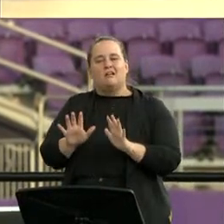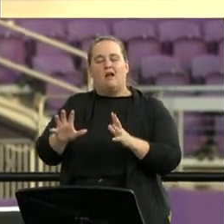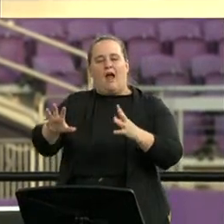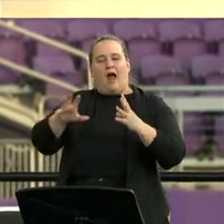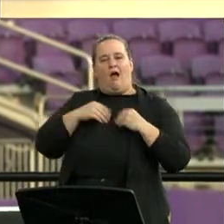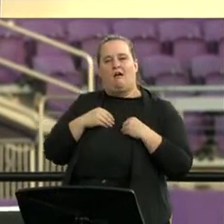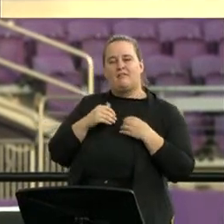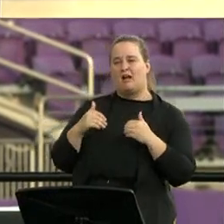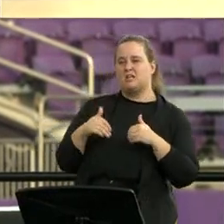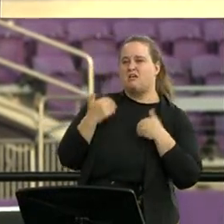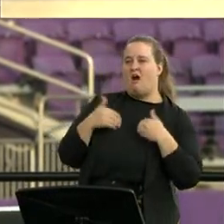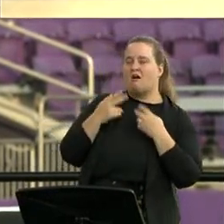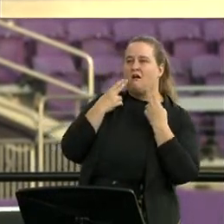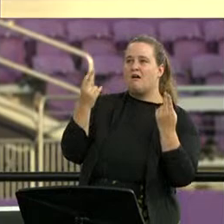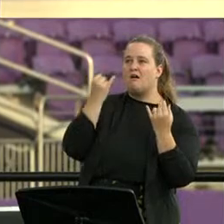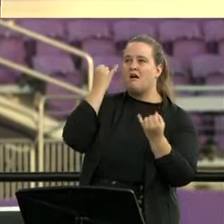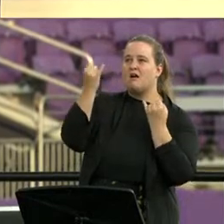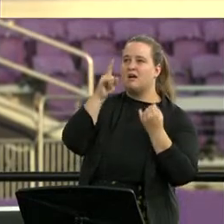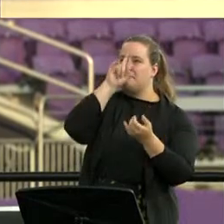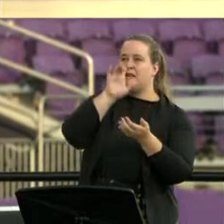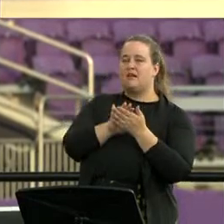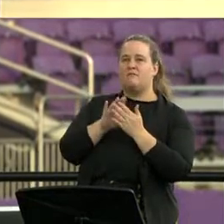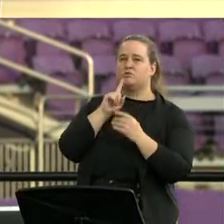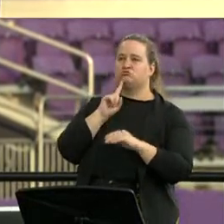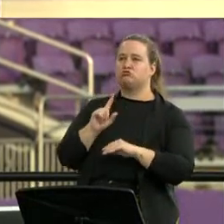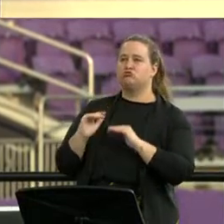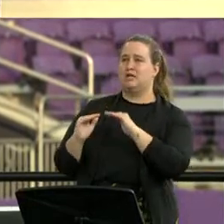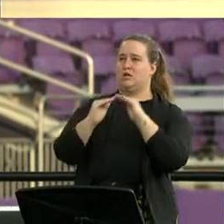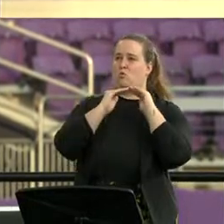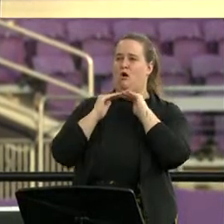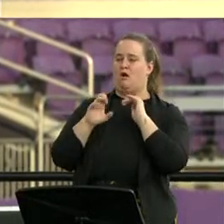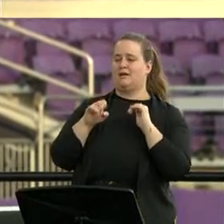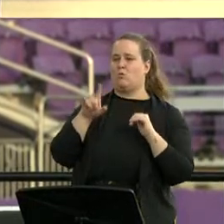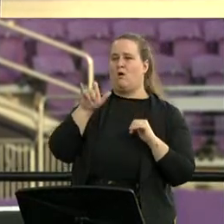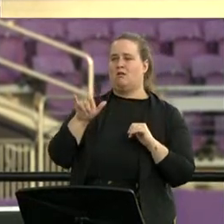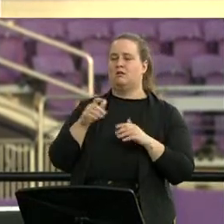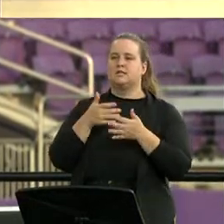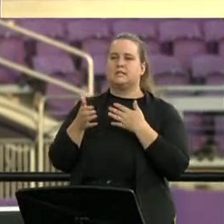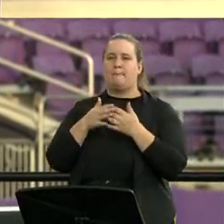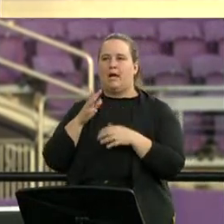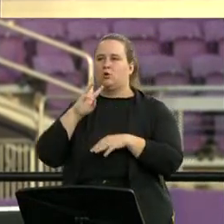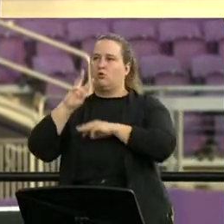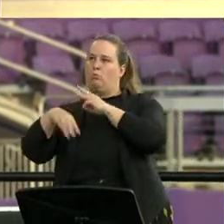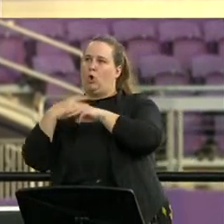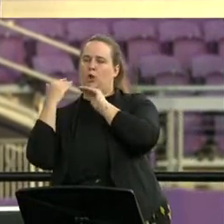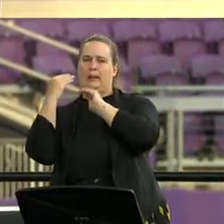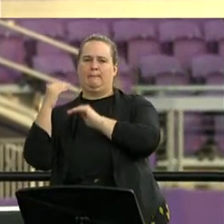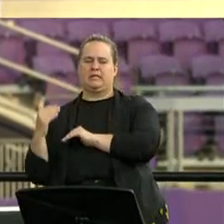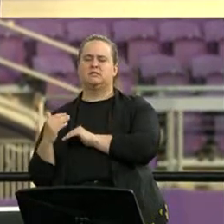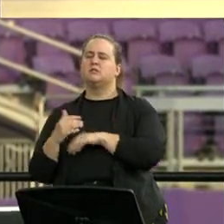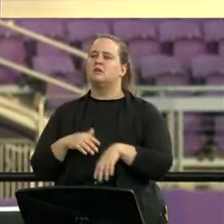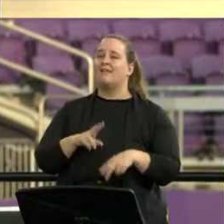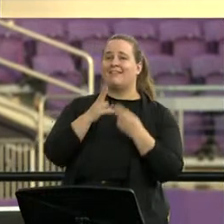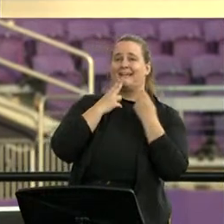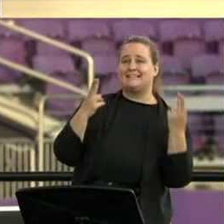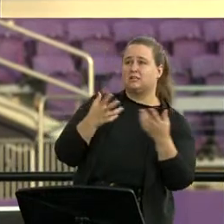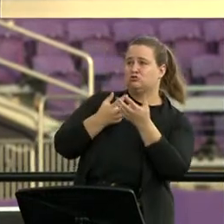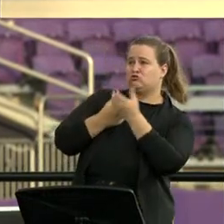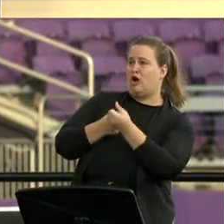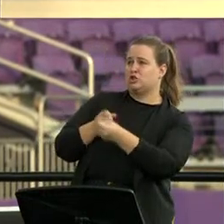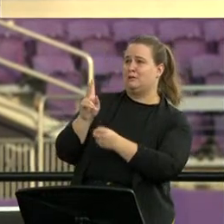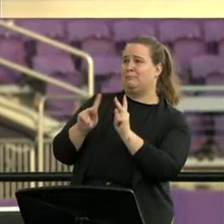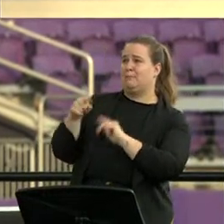childish naivete that believes in true equality no matter what the practical limitations are, the innocence that trusts all people